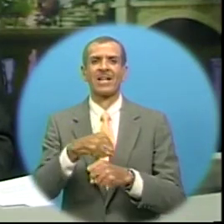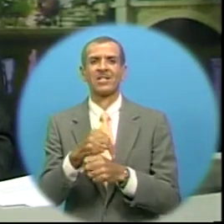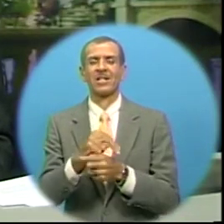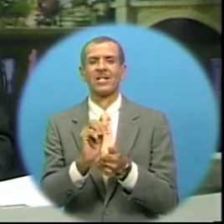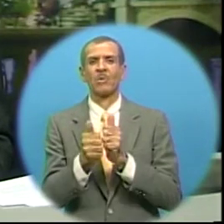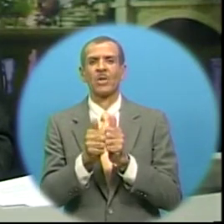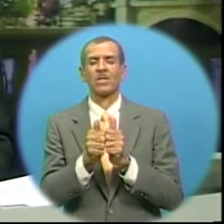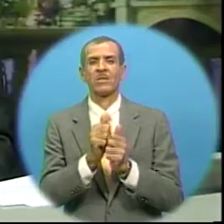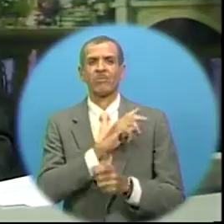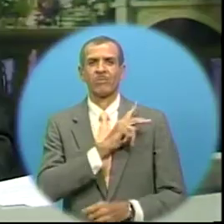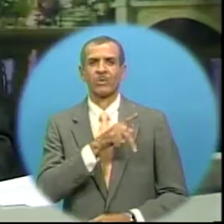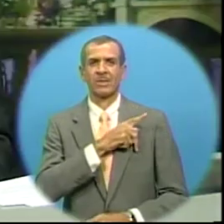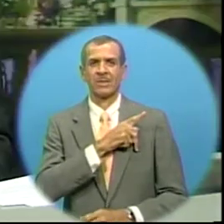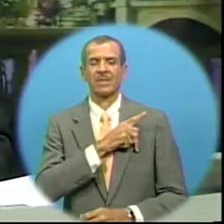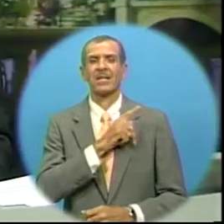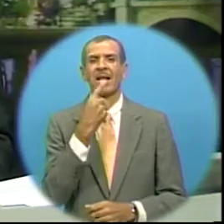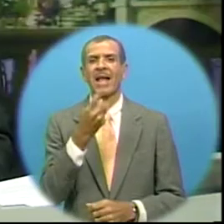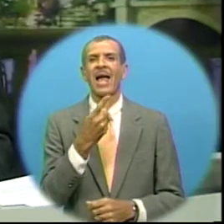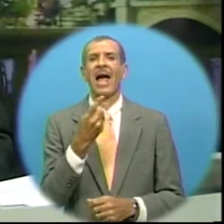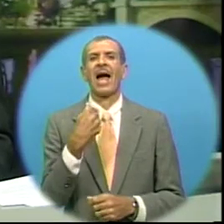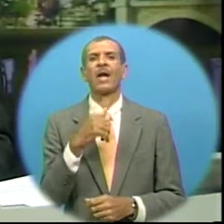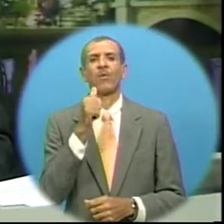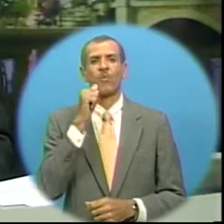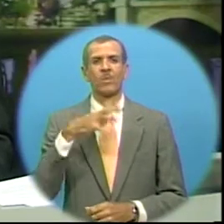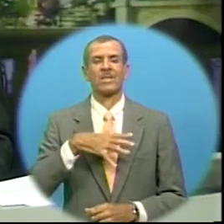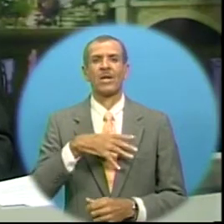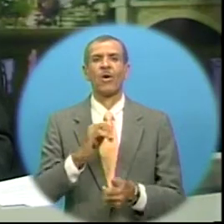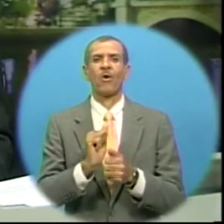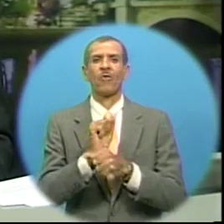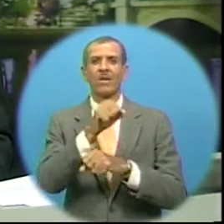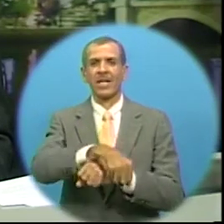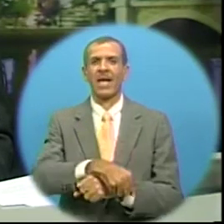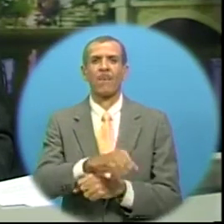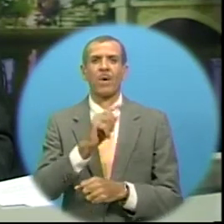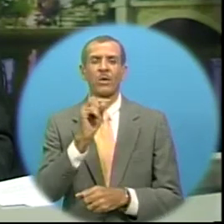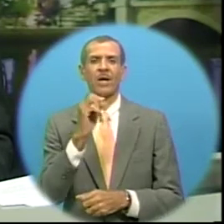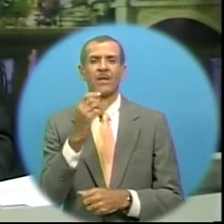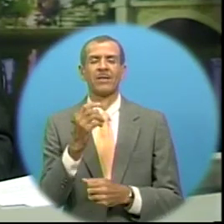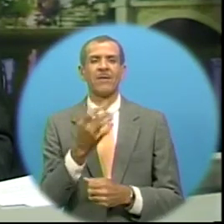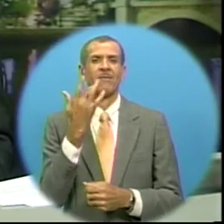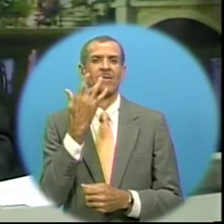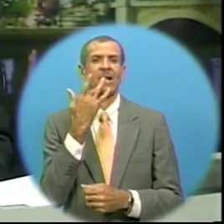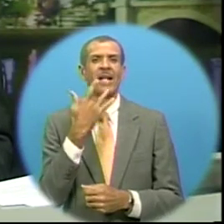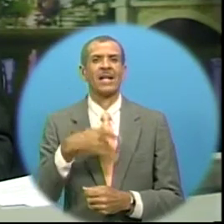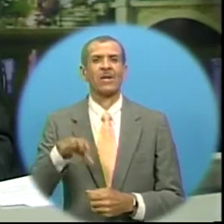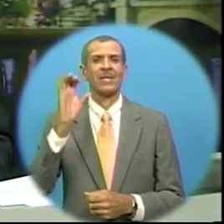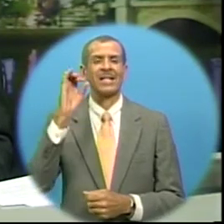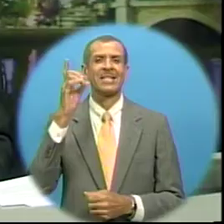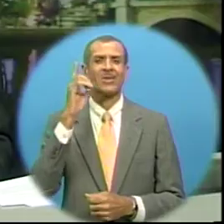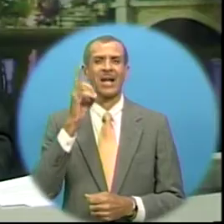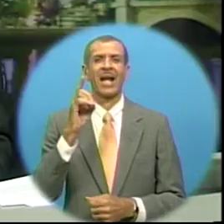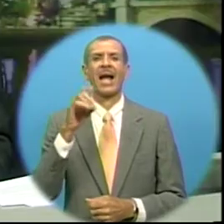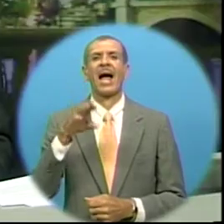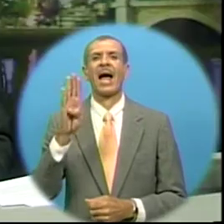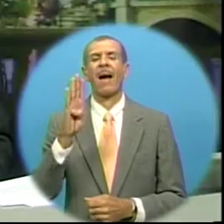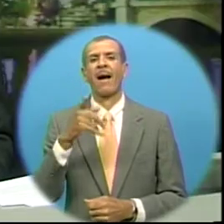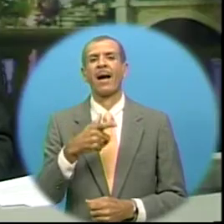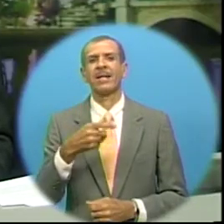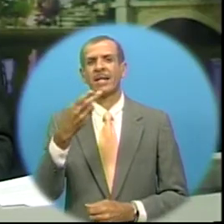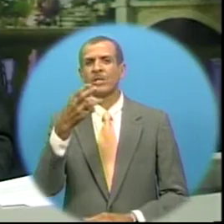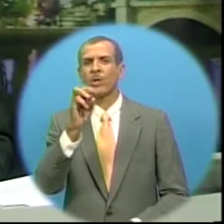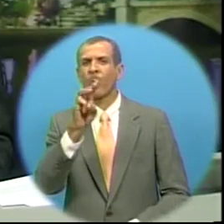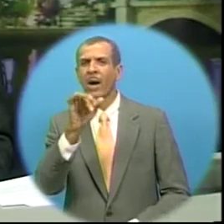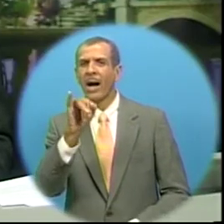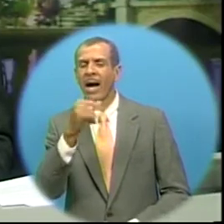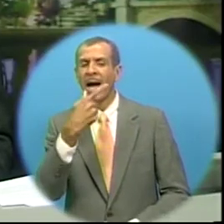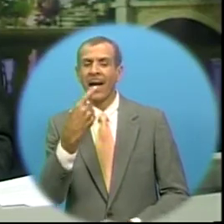and 4-time National Open Women's Champion, defeated the hometown favorite Karina Durati and Bailey Nagy of Hawaii in